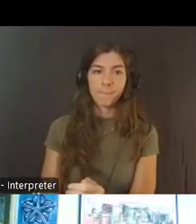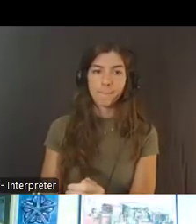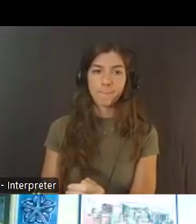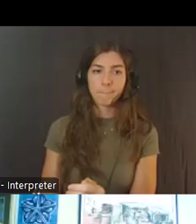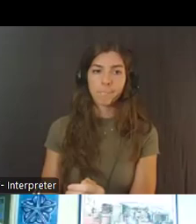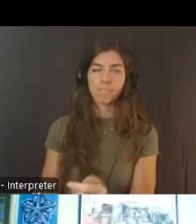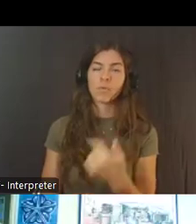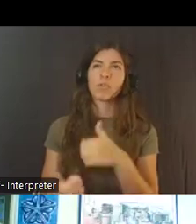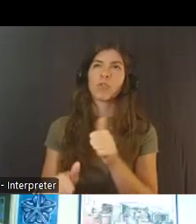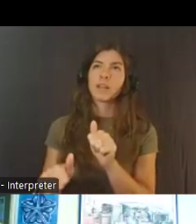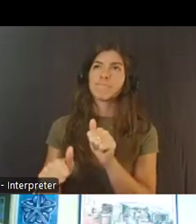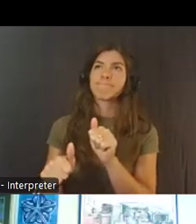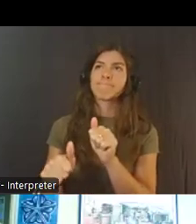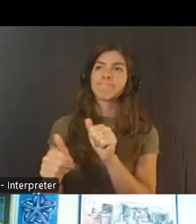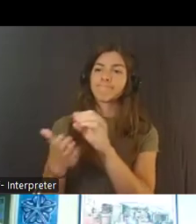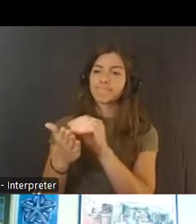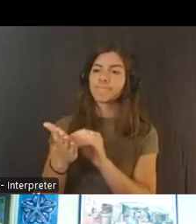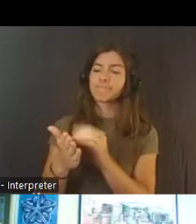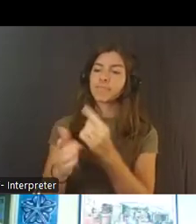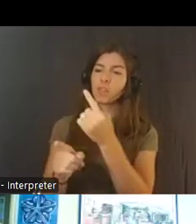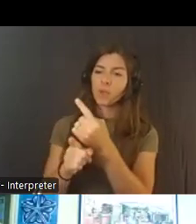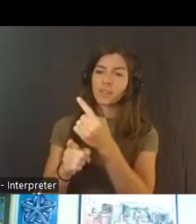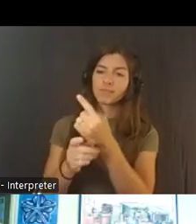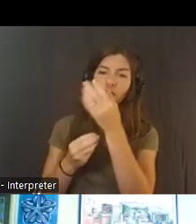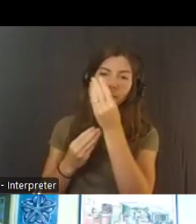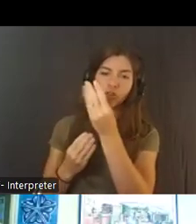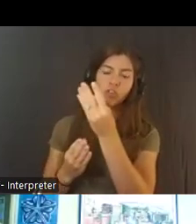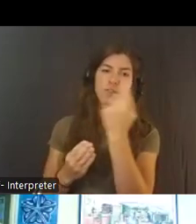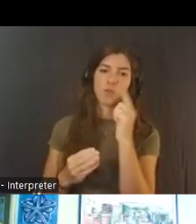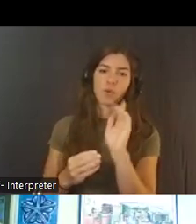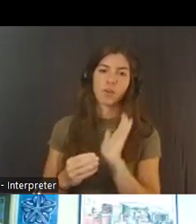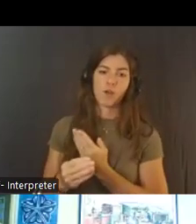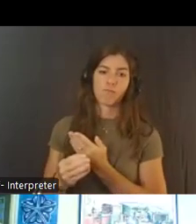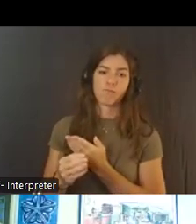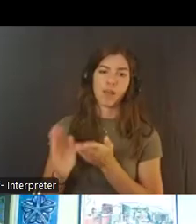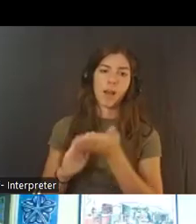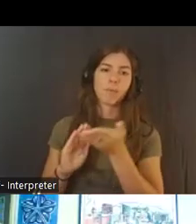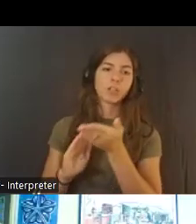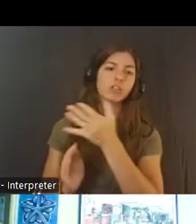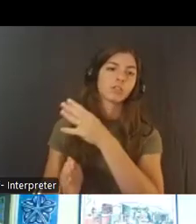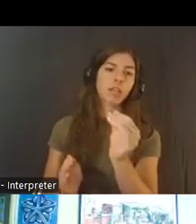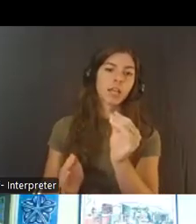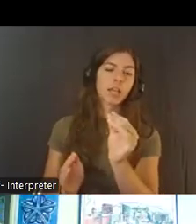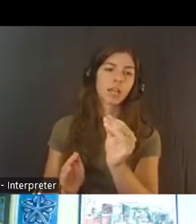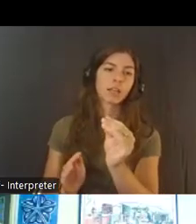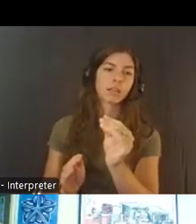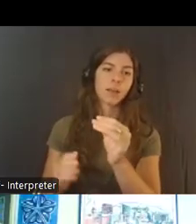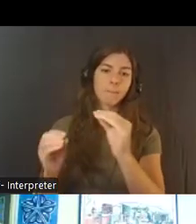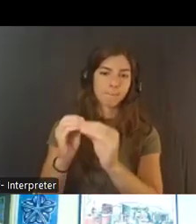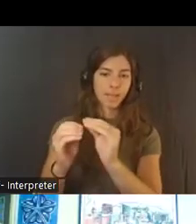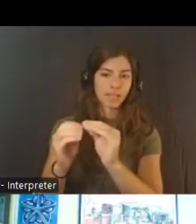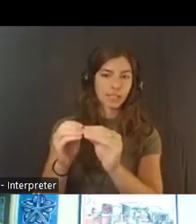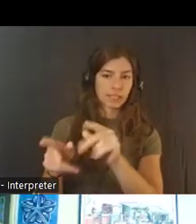we're trying to put together the right information for our operations and maintenance